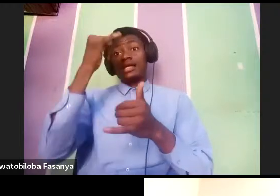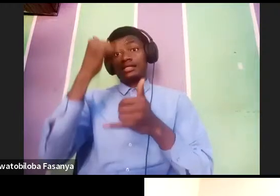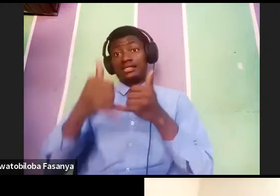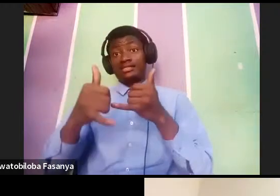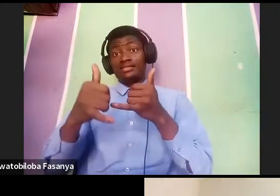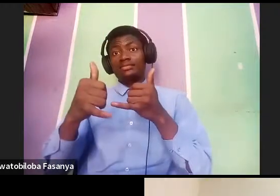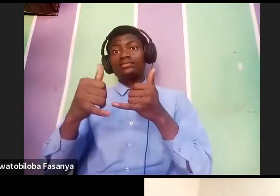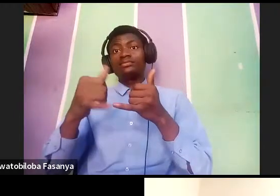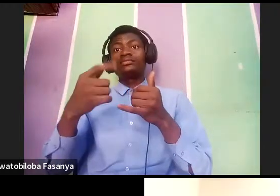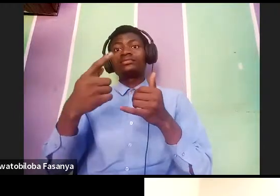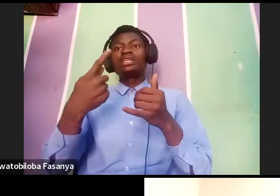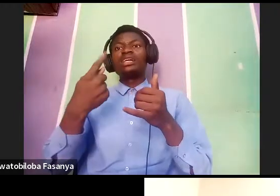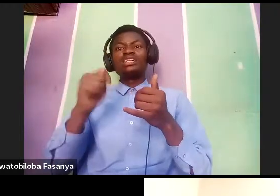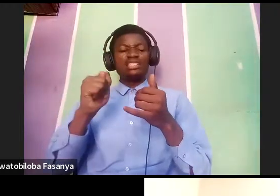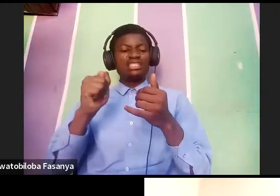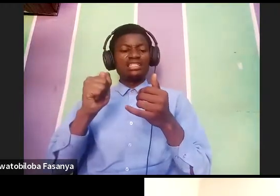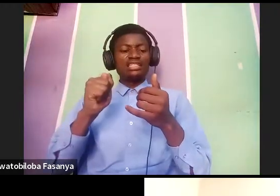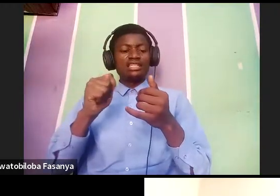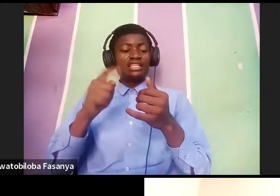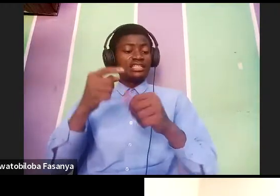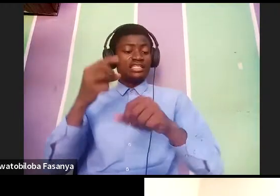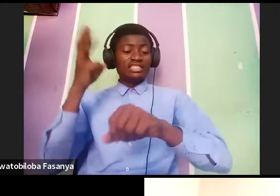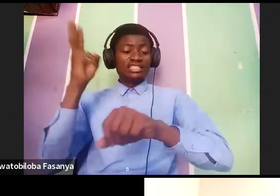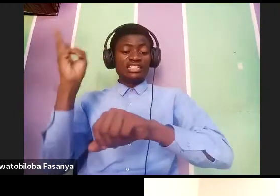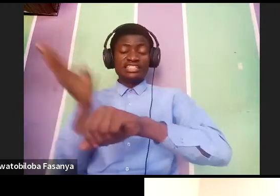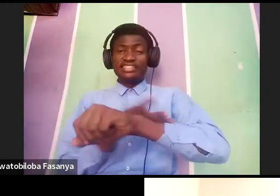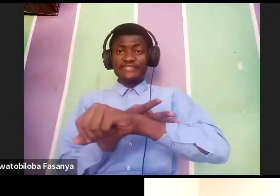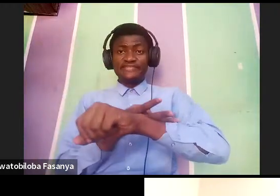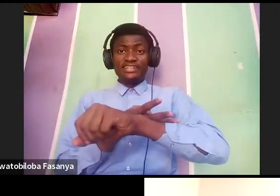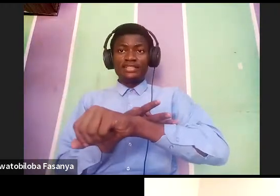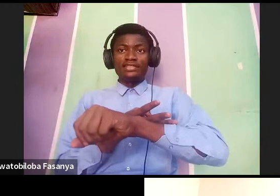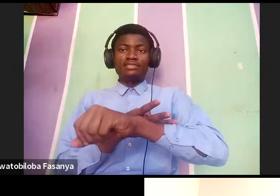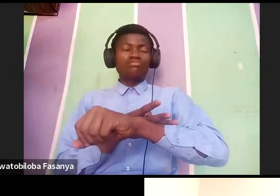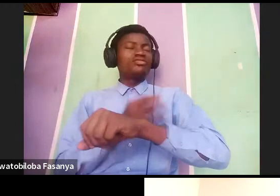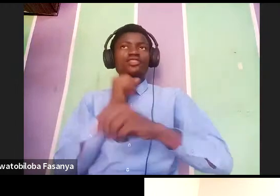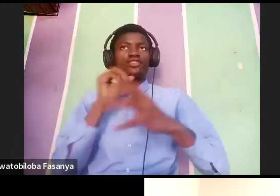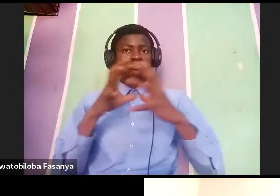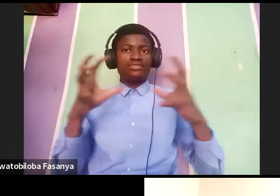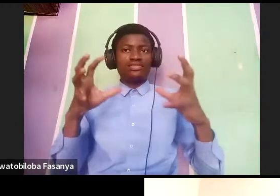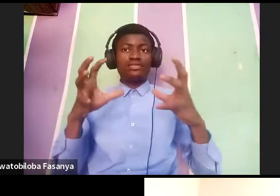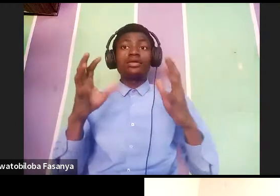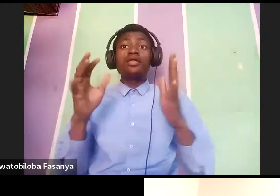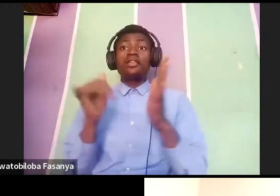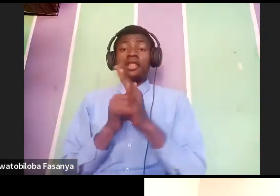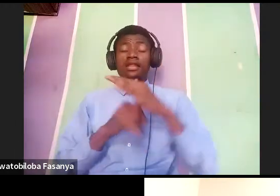the severity is not that much. So basically, I think that's basically what we can do initially.